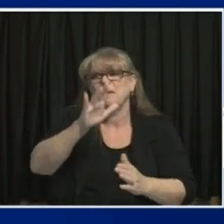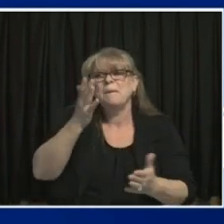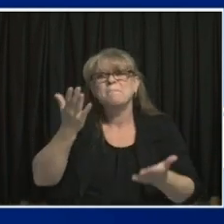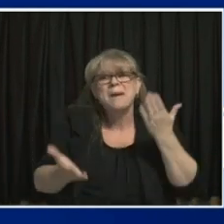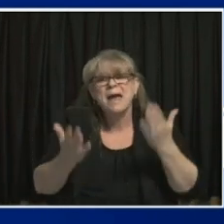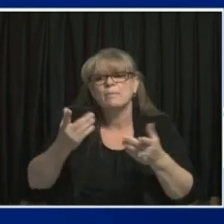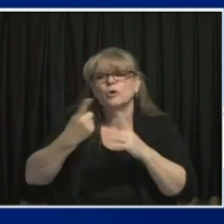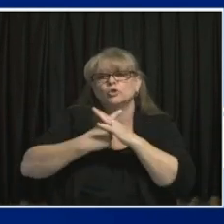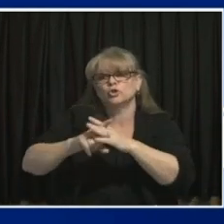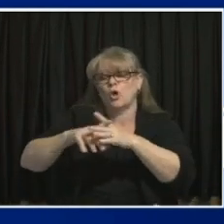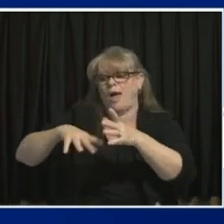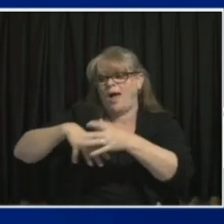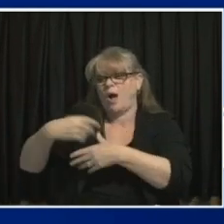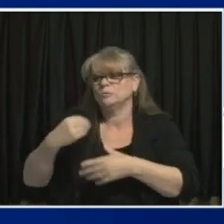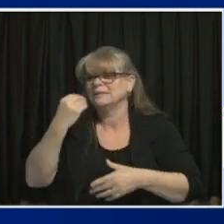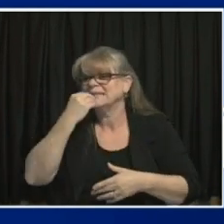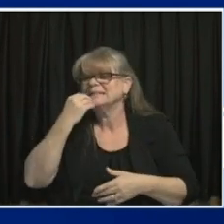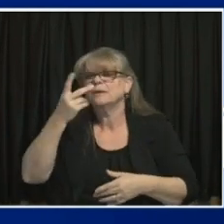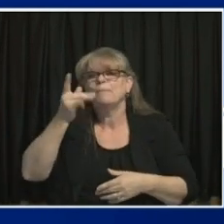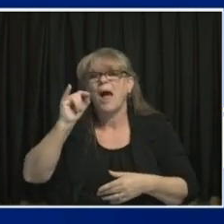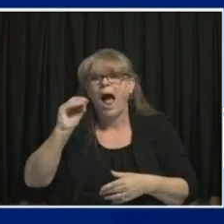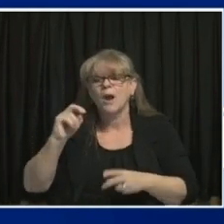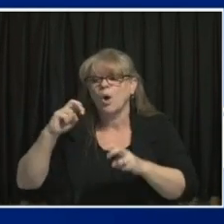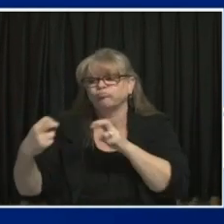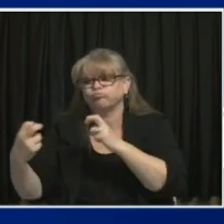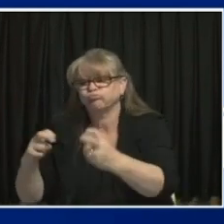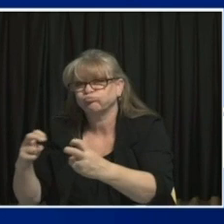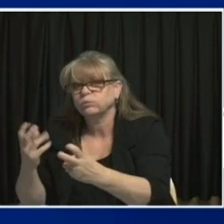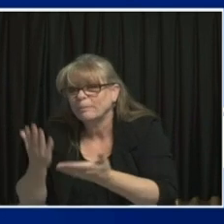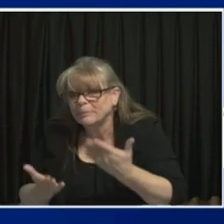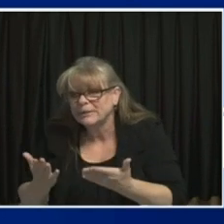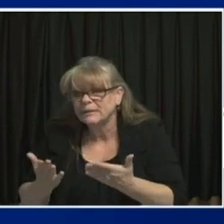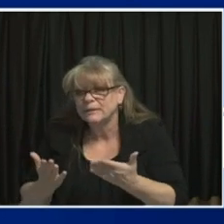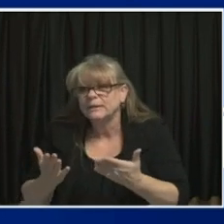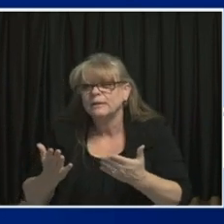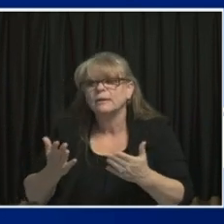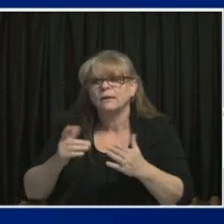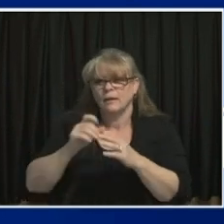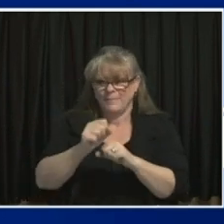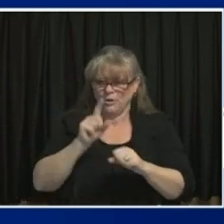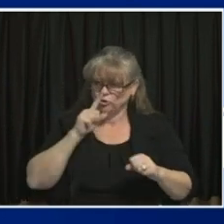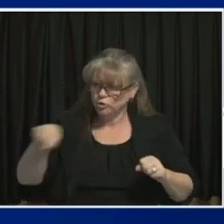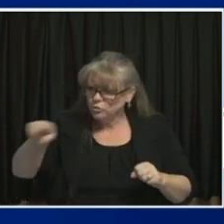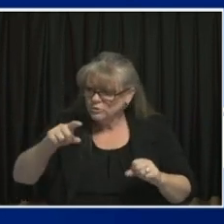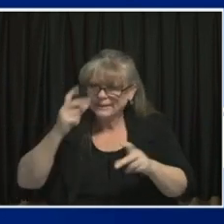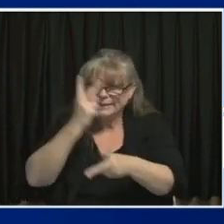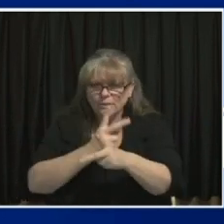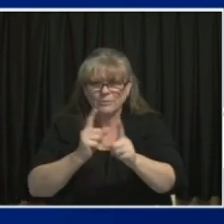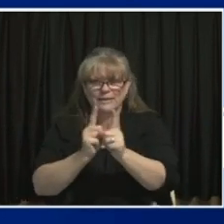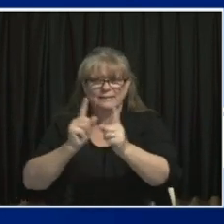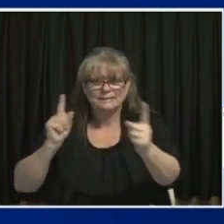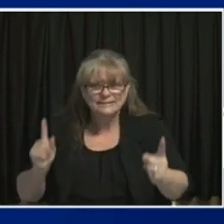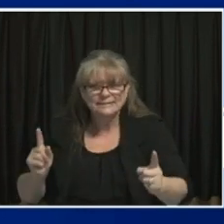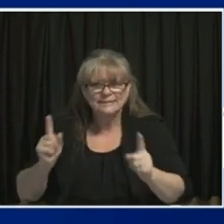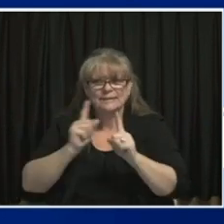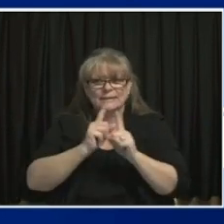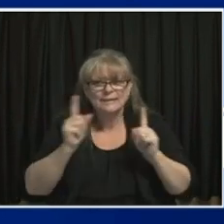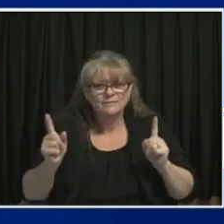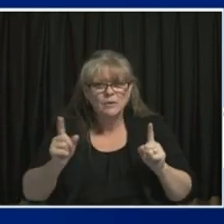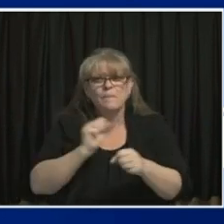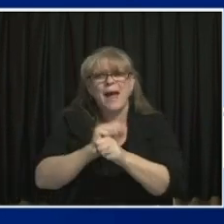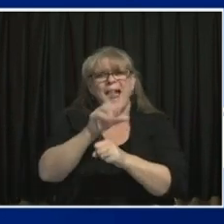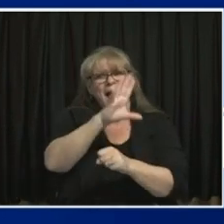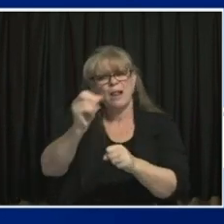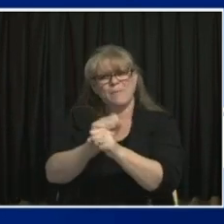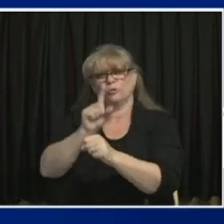do we have the social distancing we need in the restaurants, but also the customers that we need for our restaurants to be able to continue